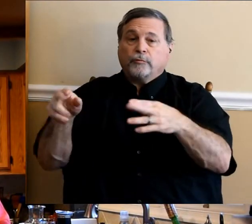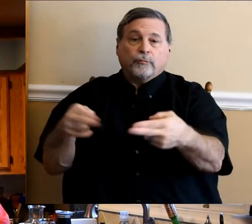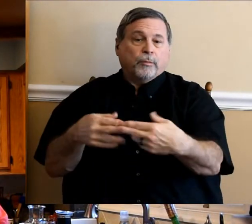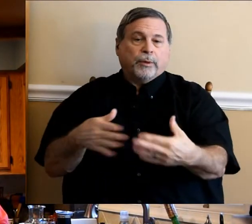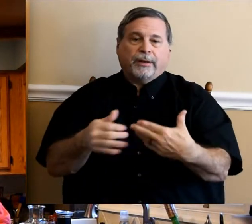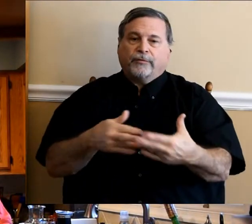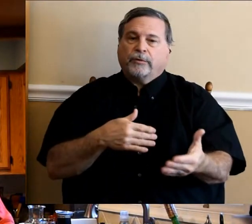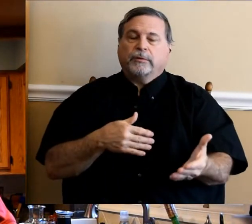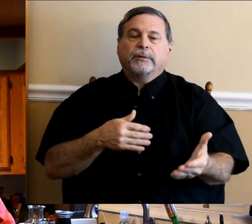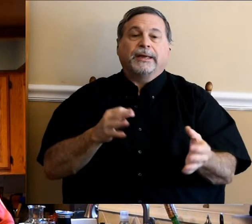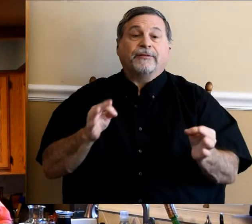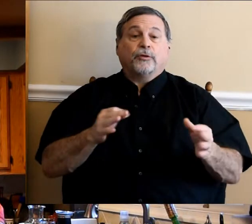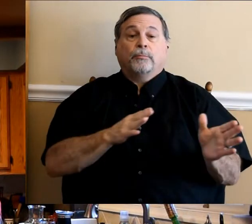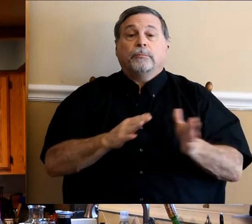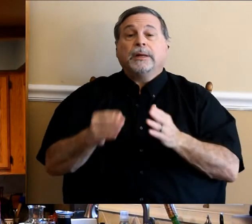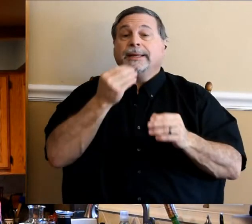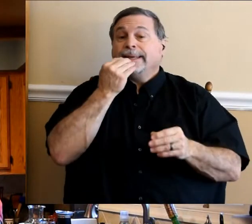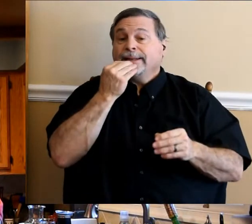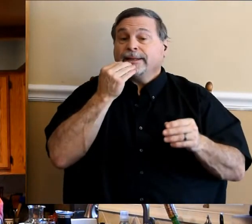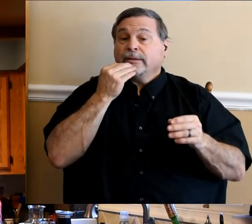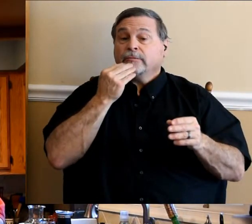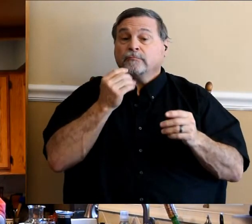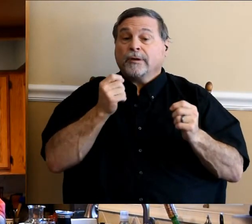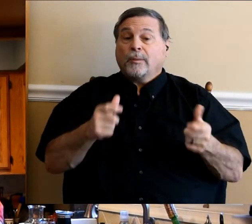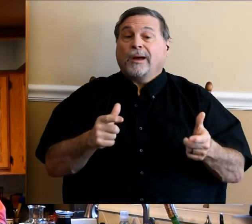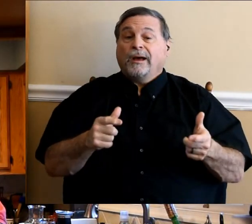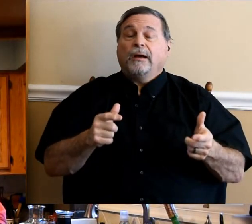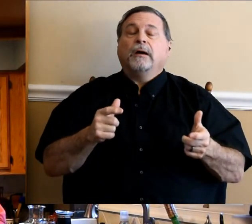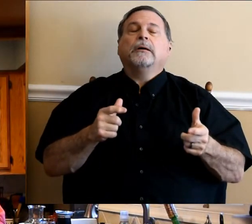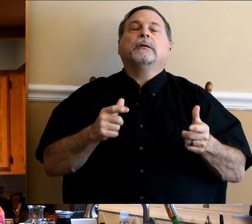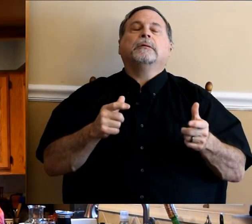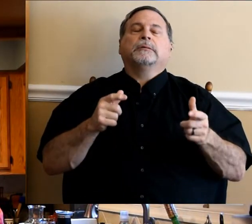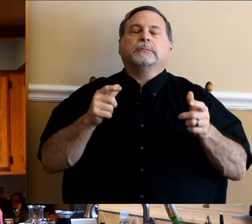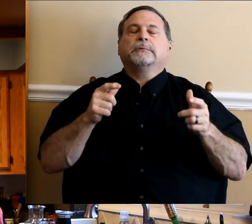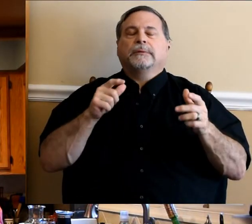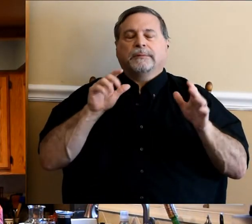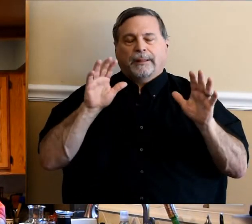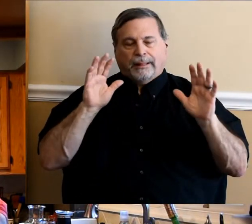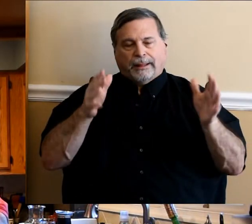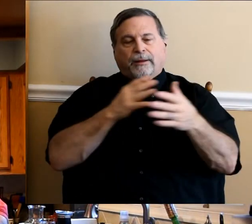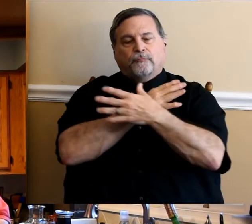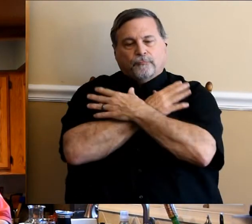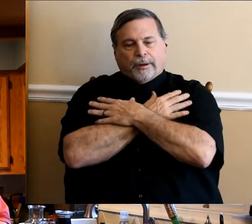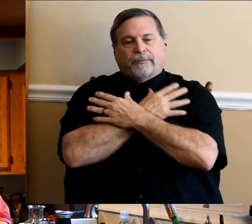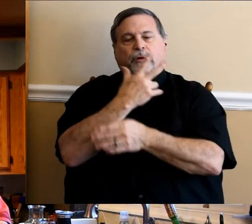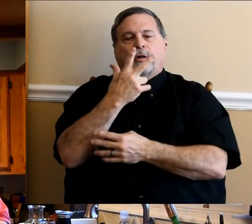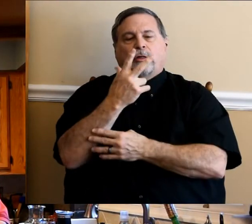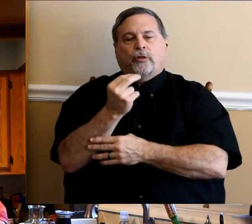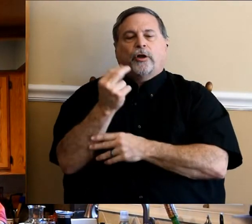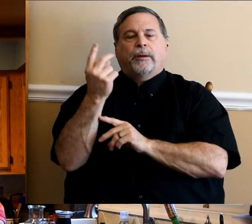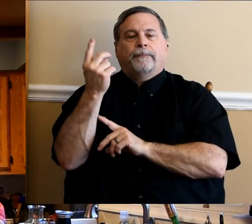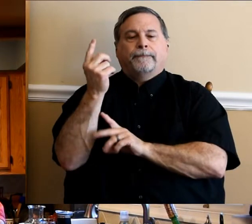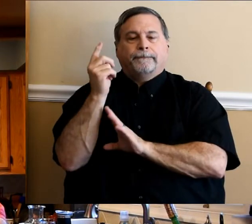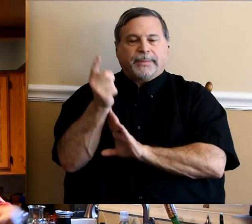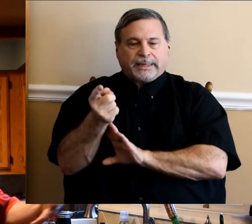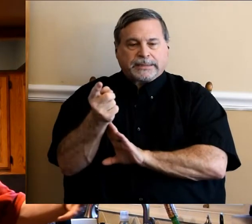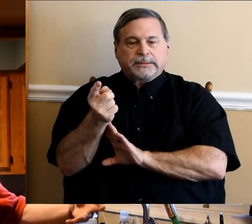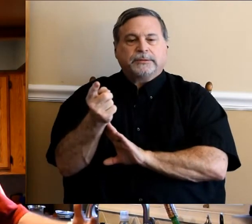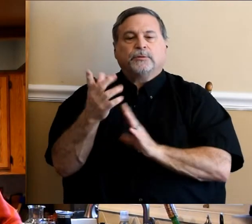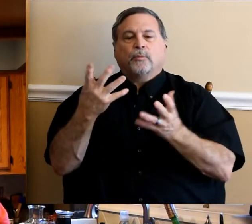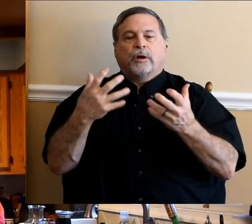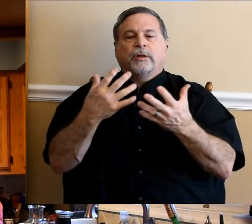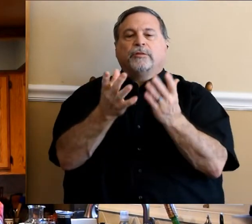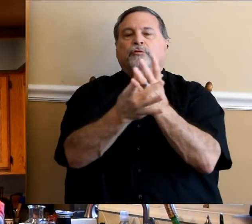put it in the refrigerator, whatever you're going to do. If you eat it that time when you're taking it off the smoker, let it rest for at least a half hour. You want